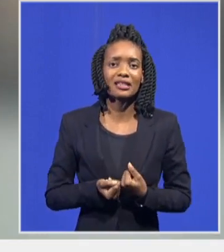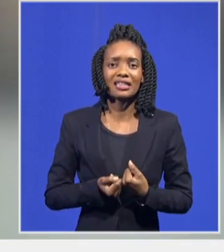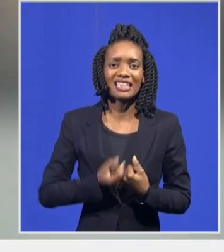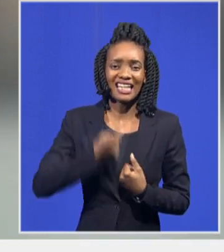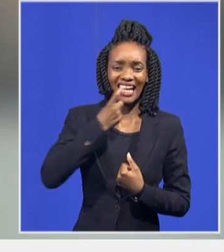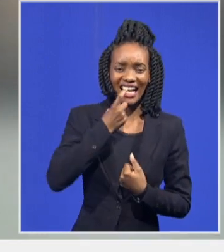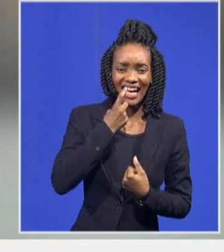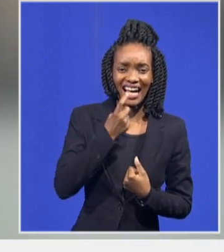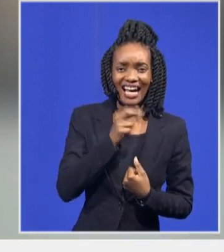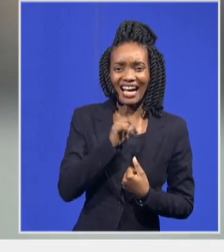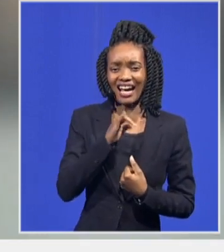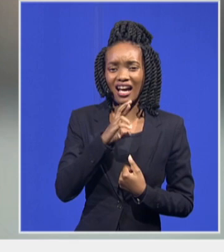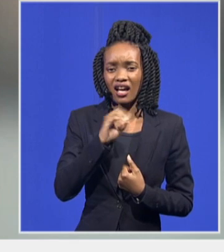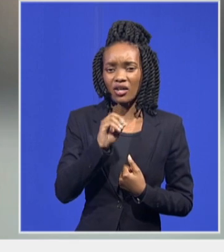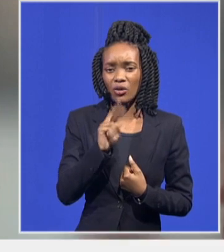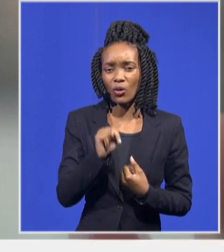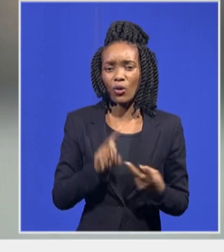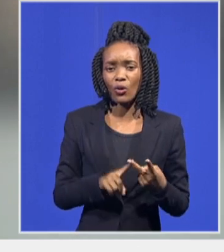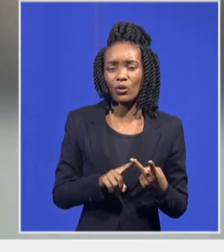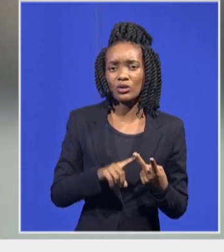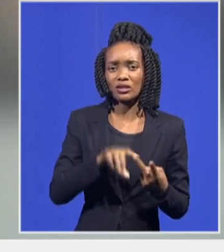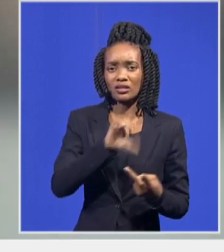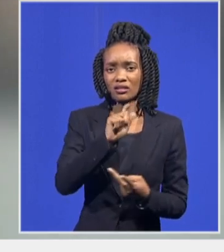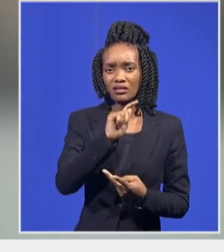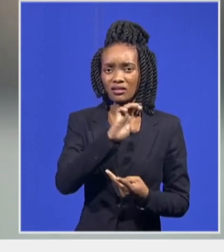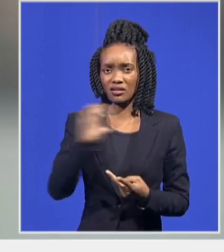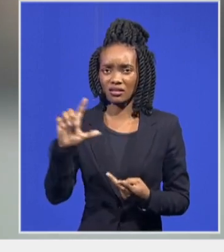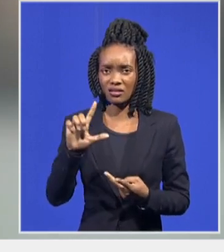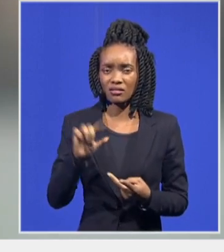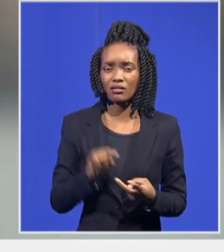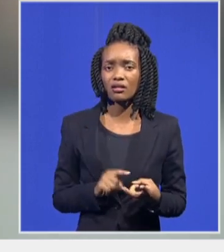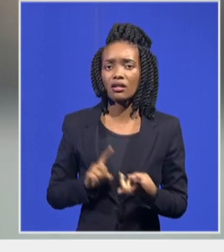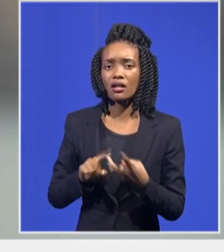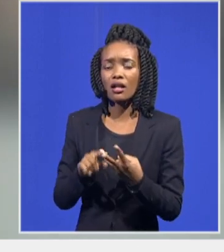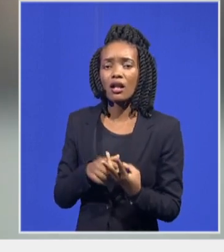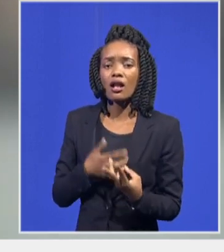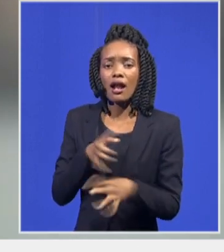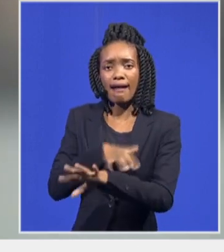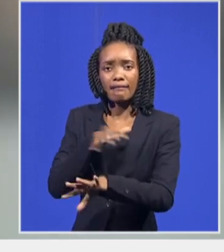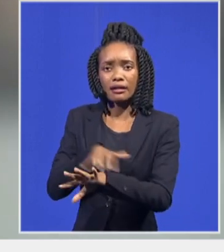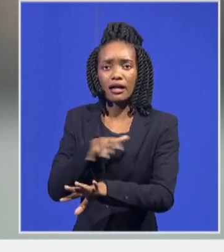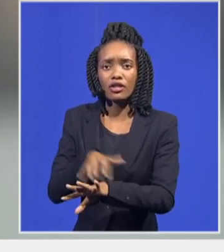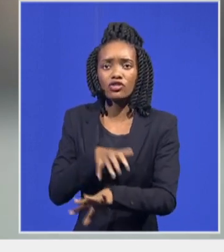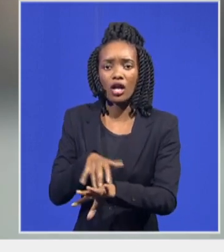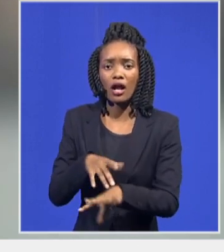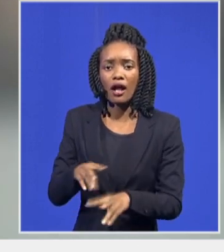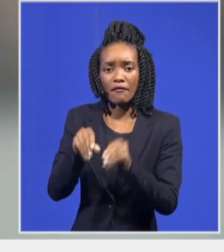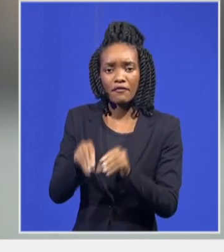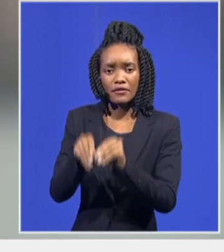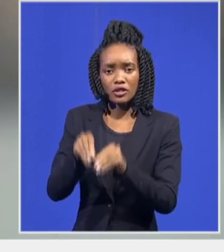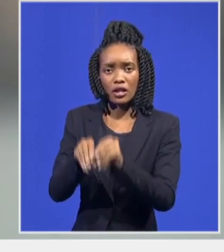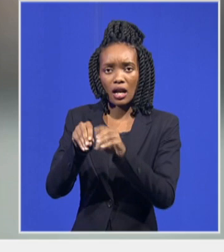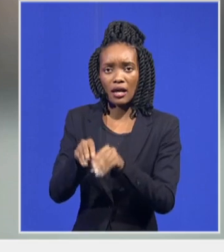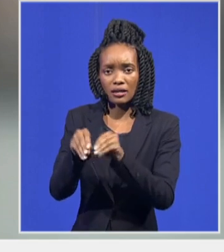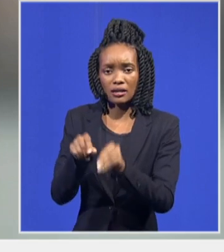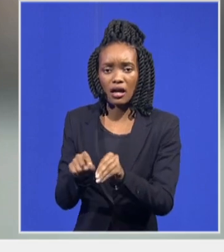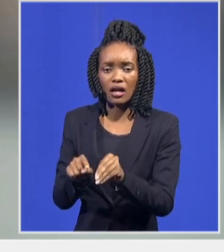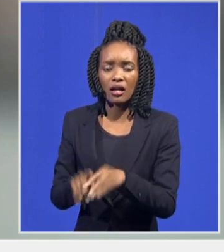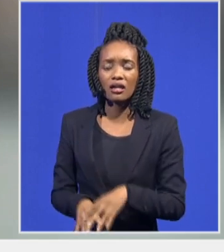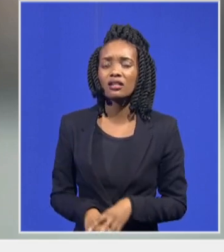in particular, agriculture and fertilizers with ammonia.